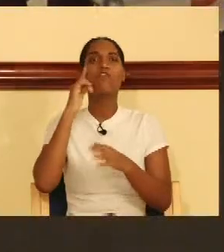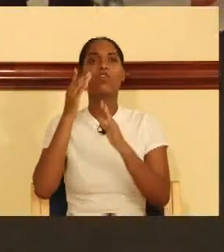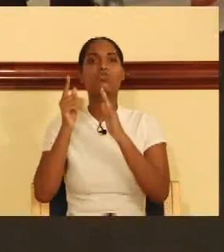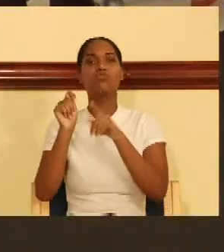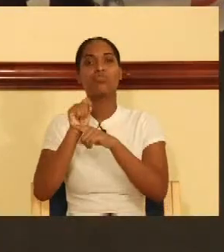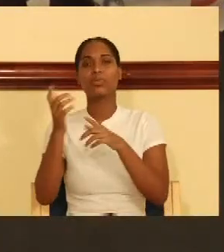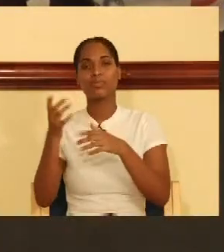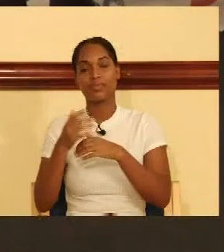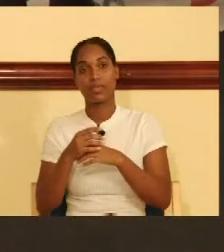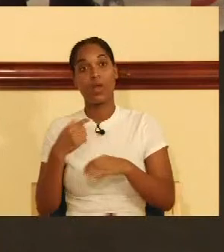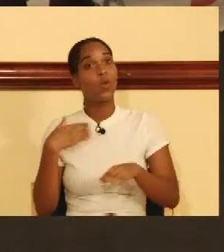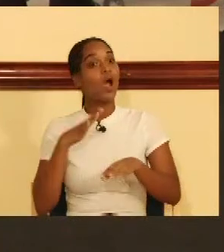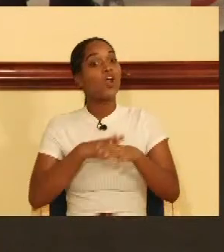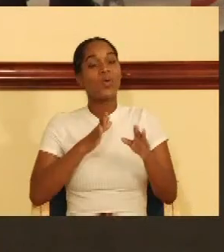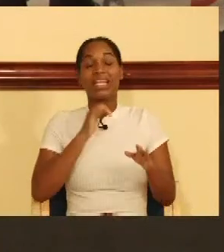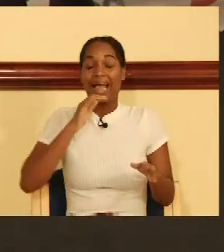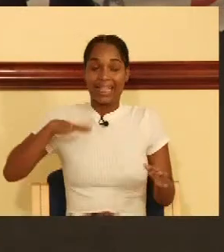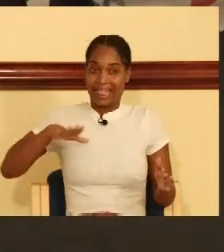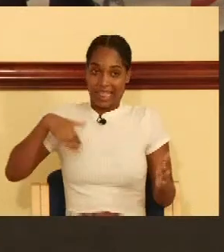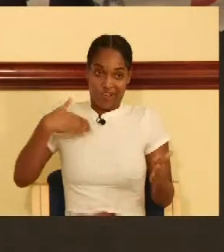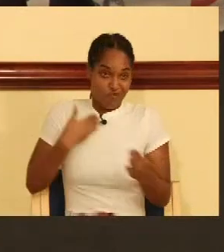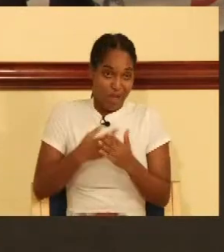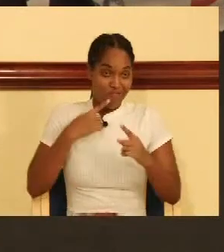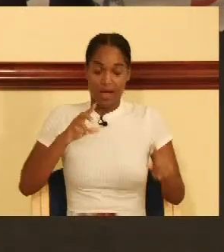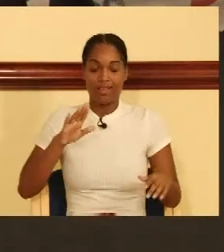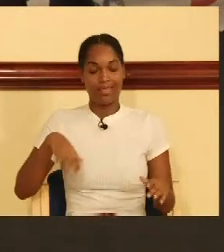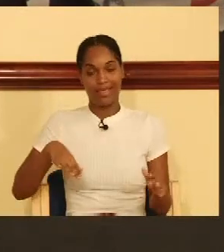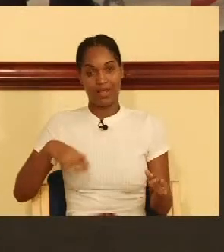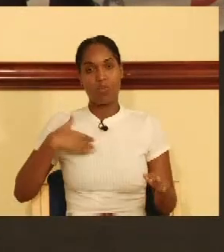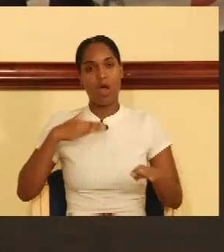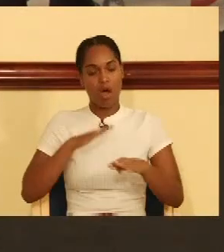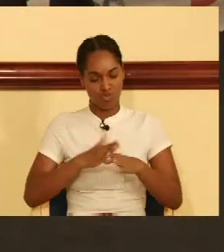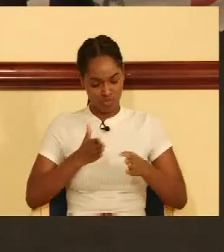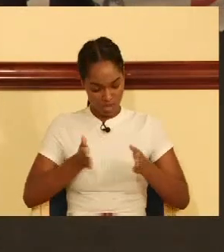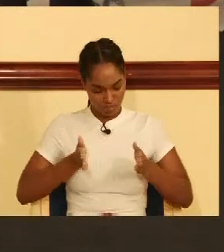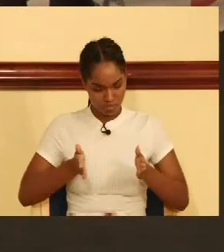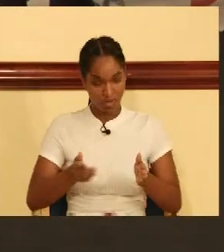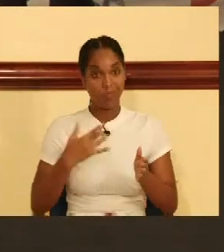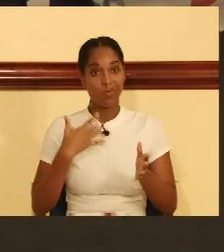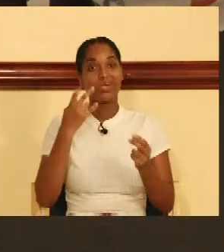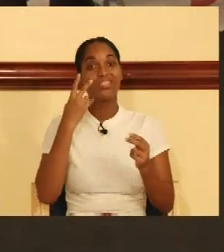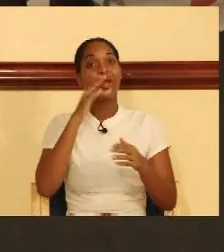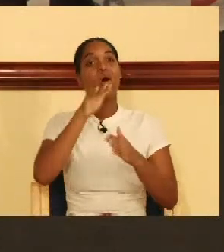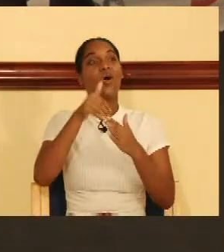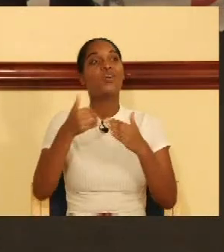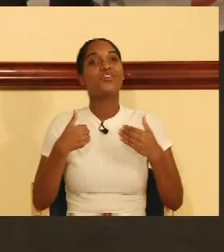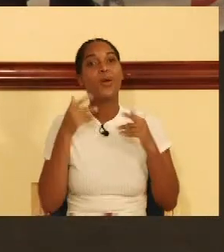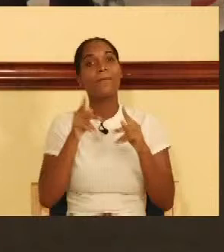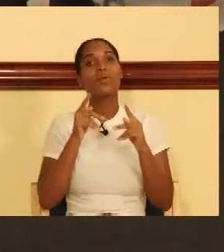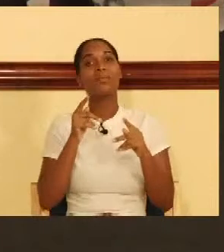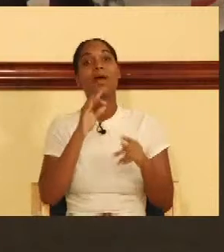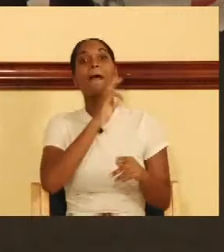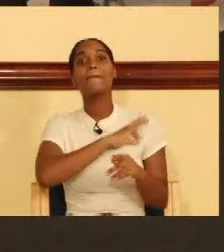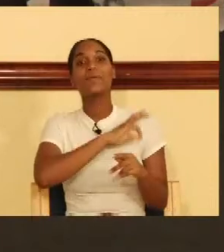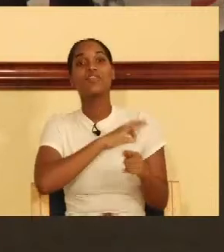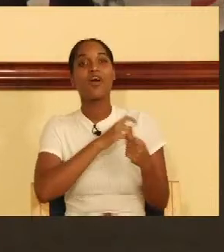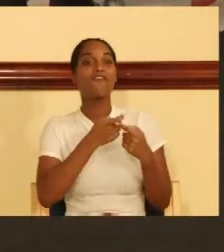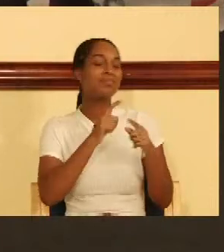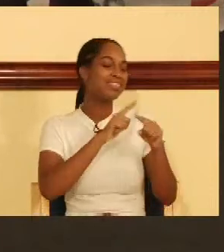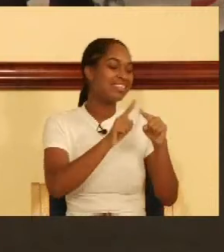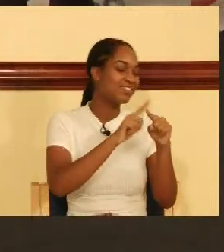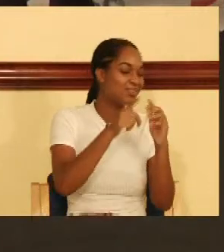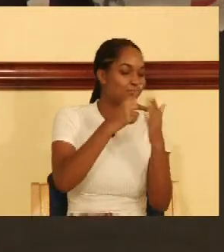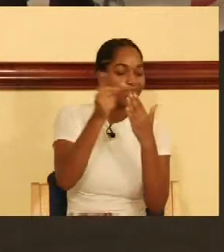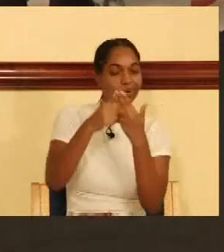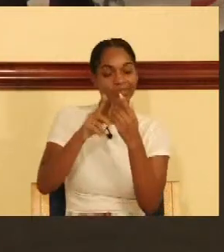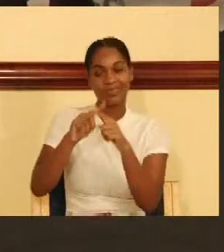our way, we're not there yet, but I want to see all our young people benefiting from our suite of programs,